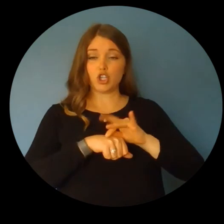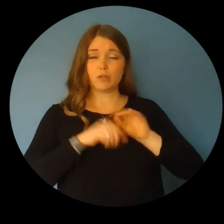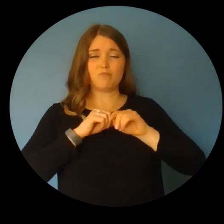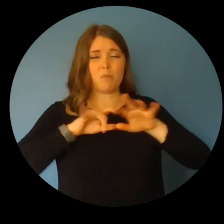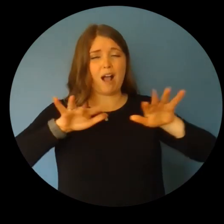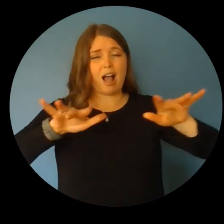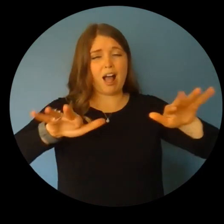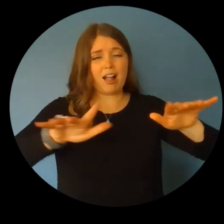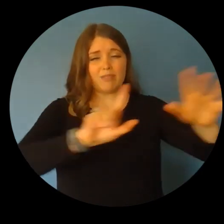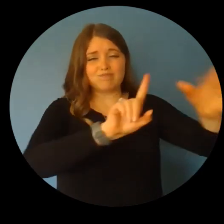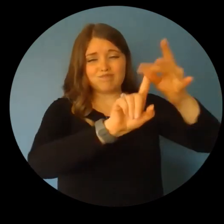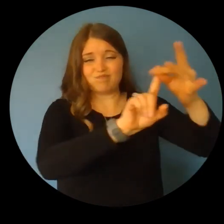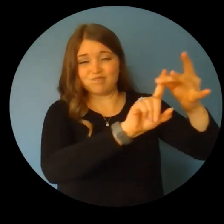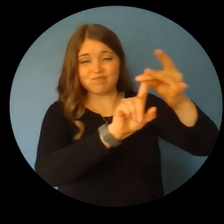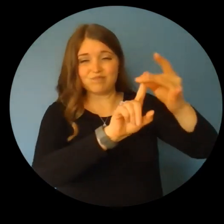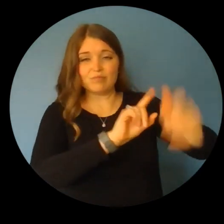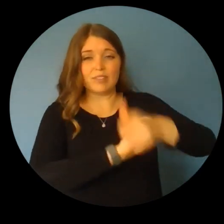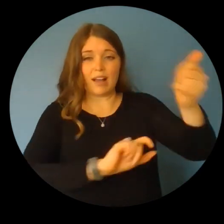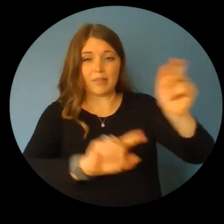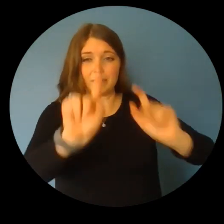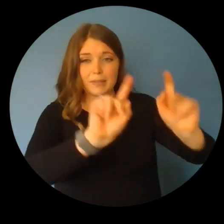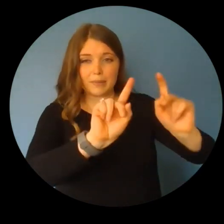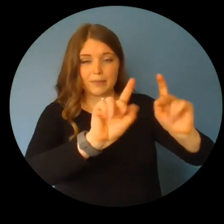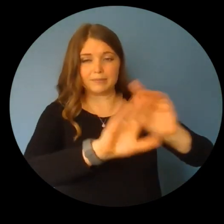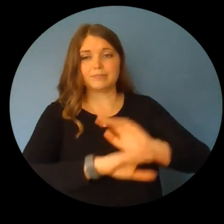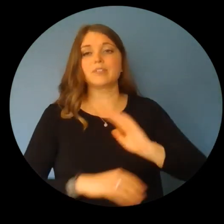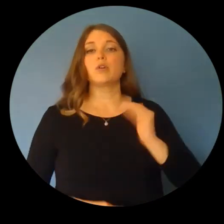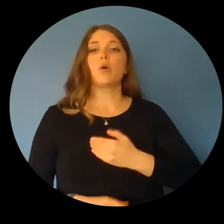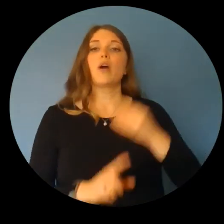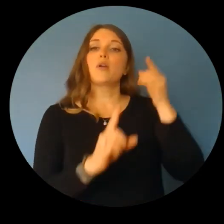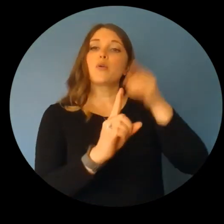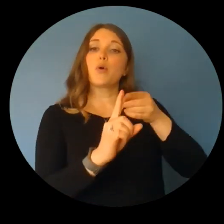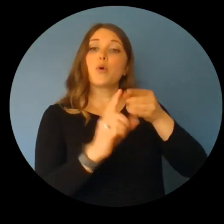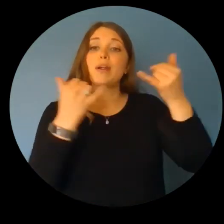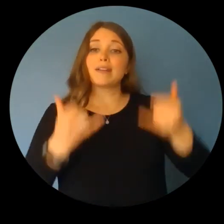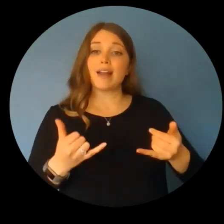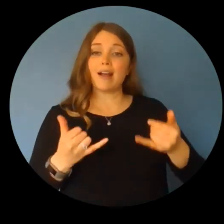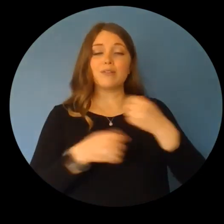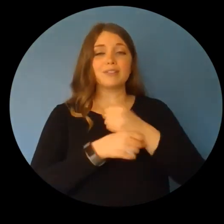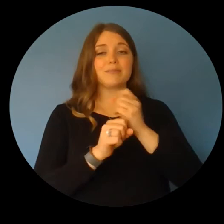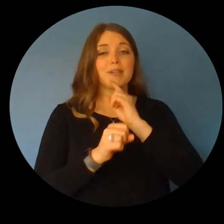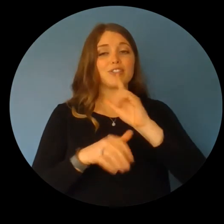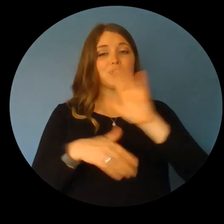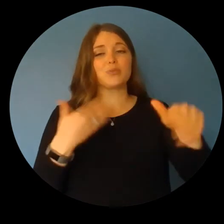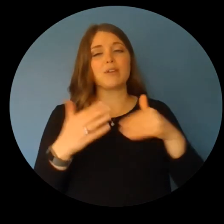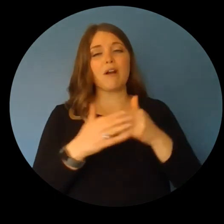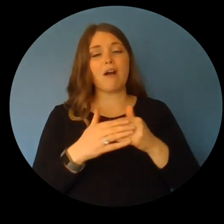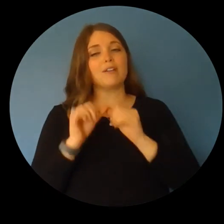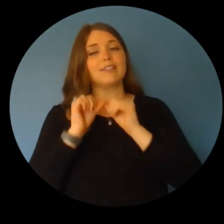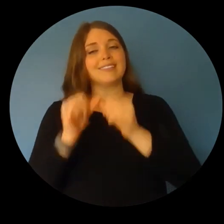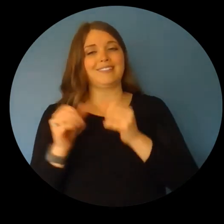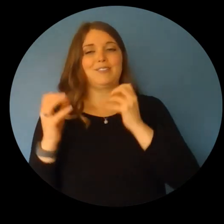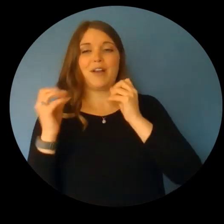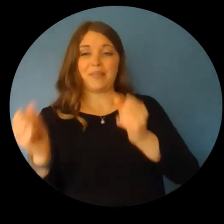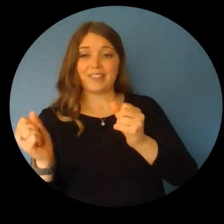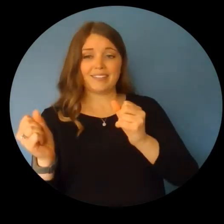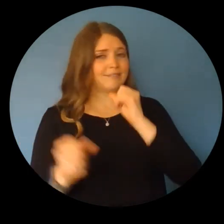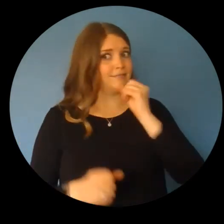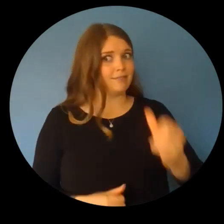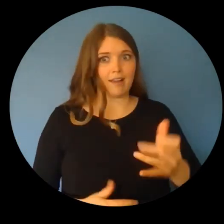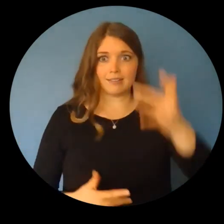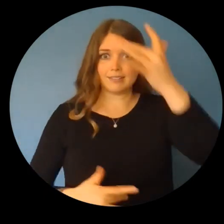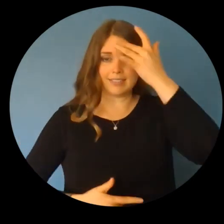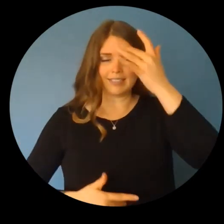to other people. So our goal right now is to make sure that everybody stays healthy and that they don't get sick. And we all need to help do